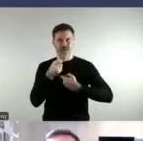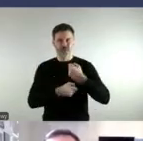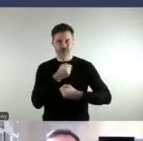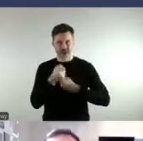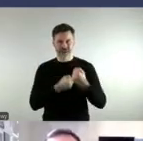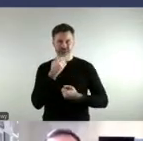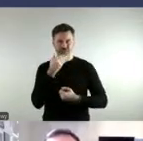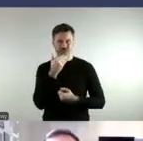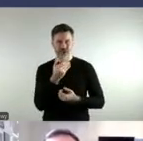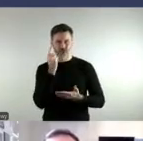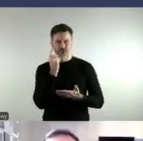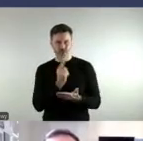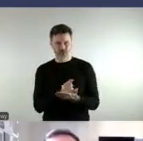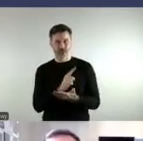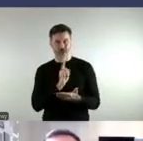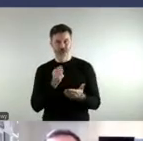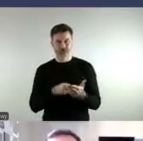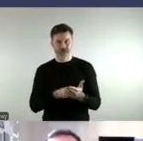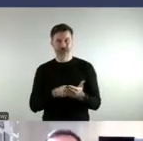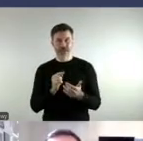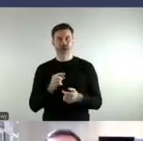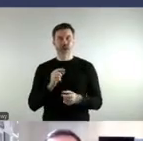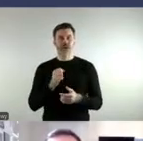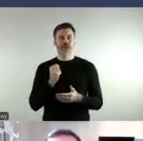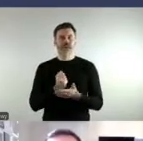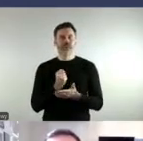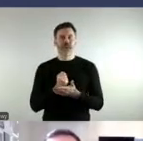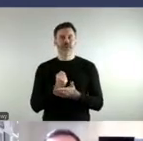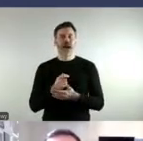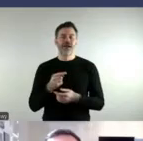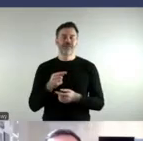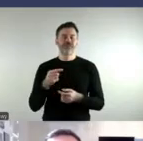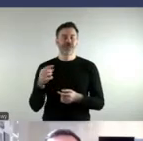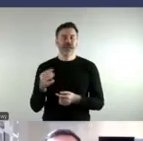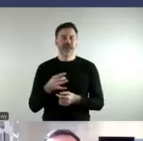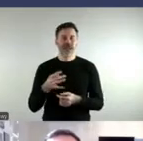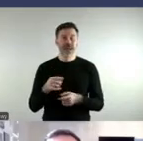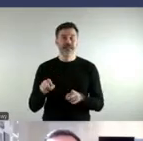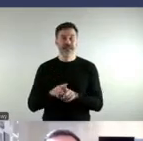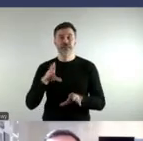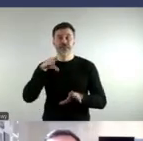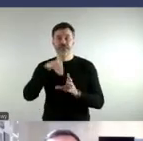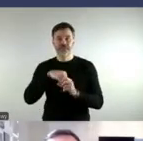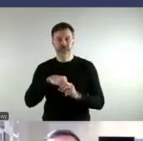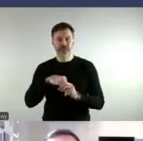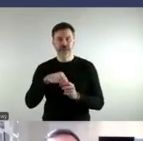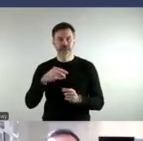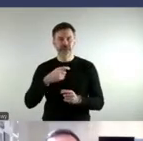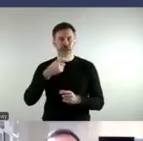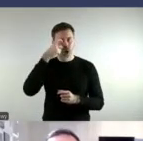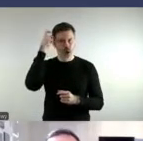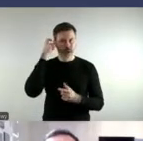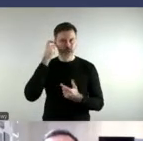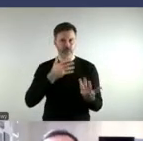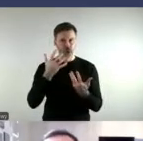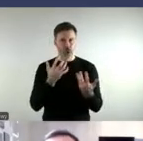State Fire Service. We collaborated with them with regard, for example, to the decision-making games and the participation of our volunteer